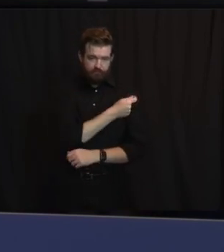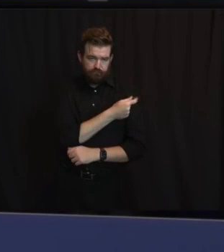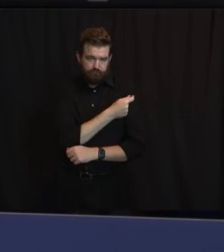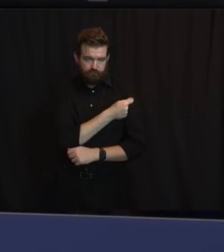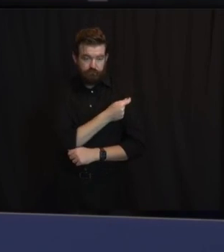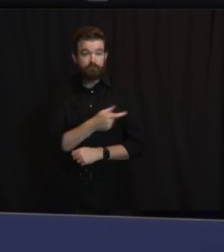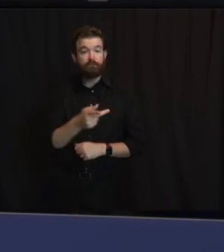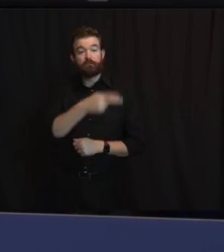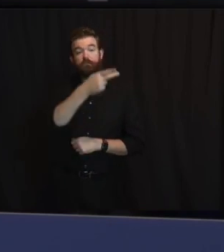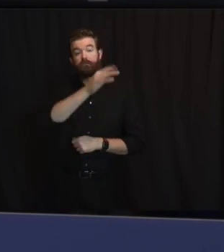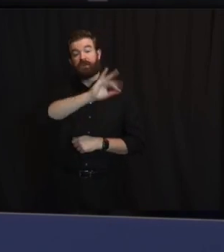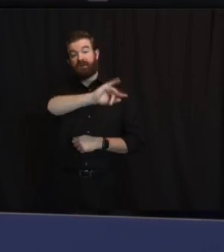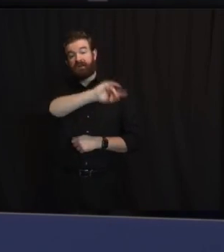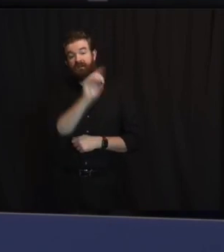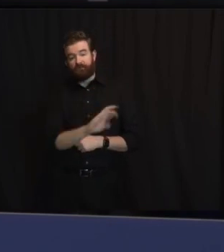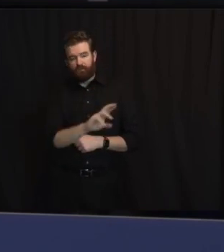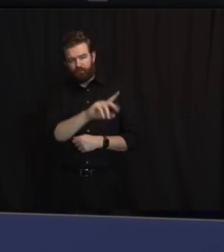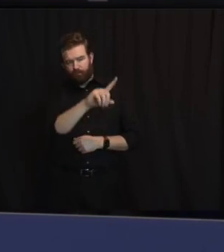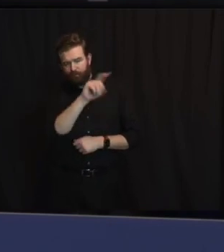132,210,